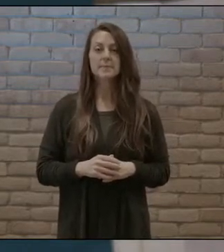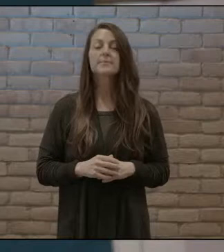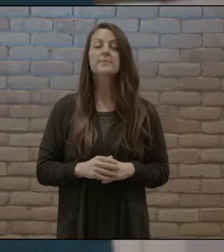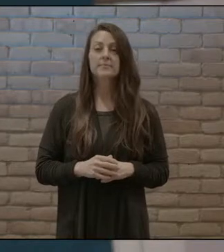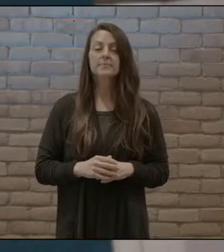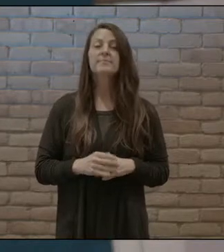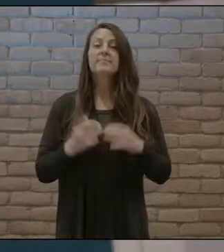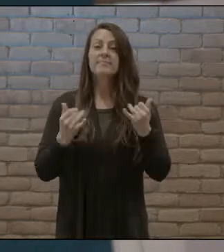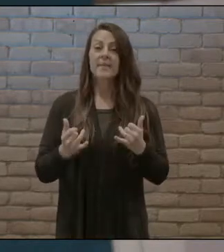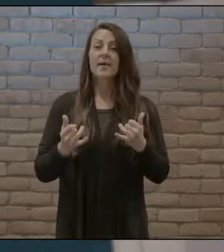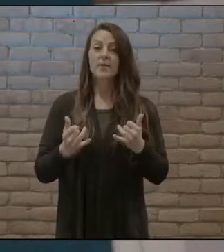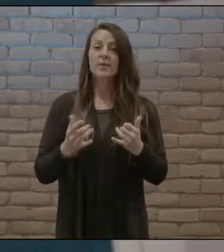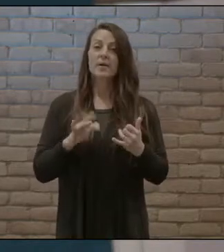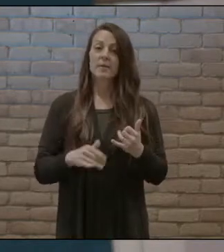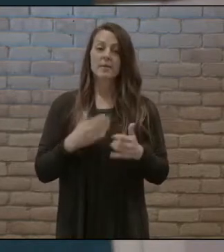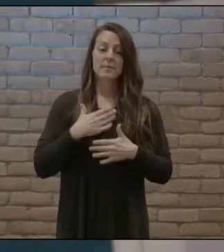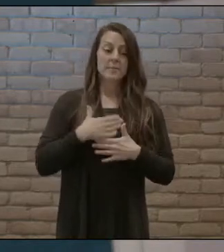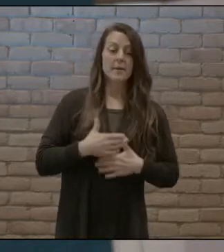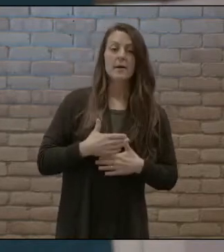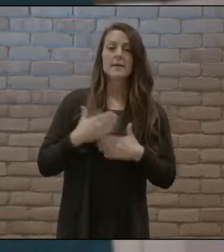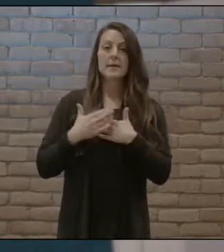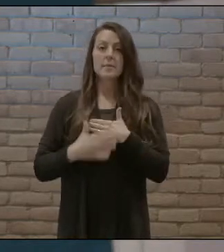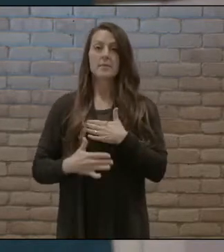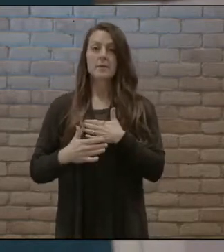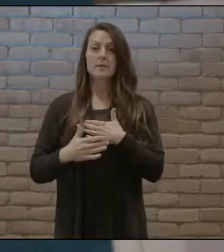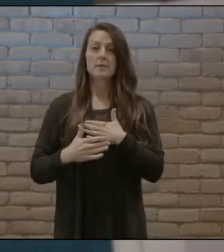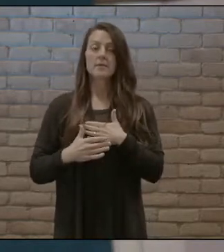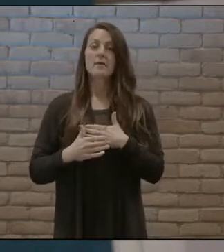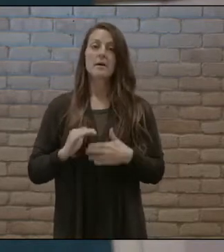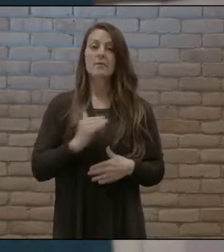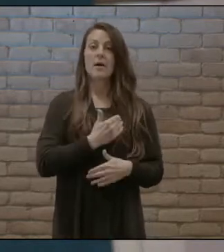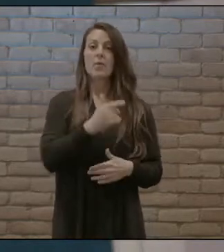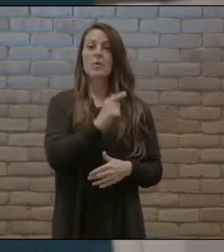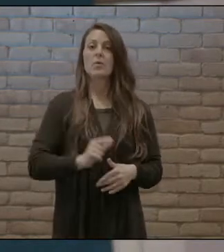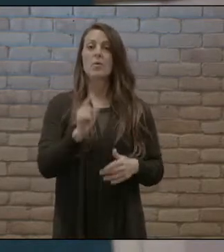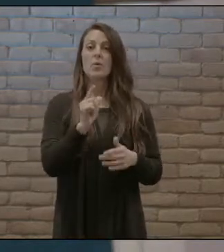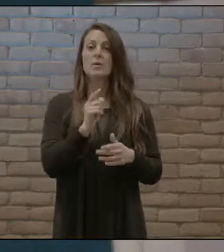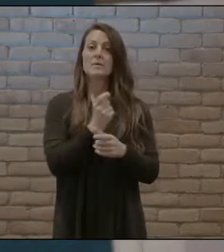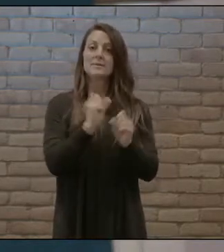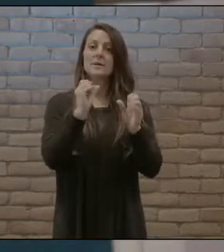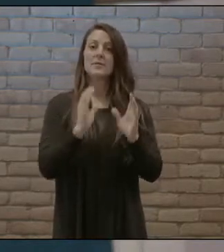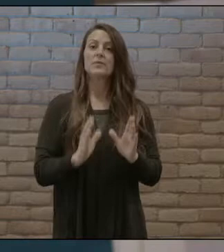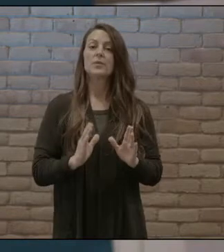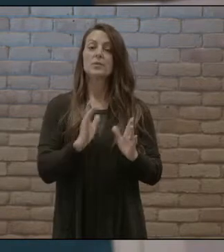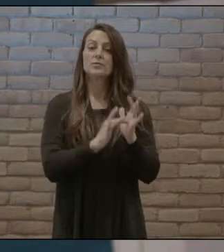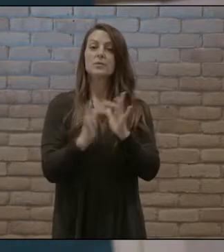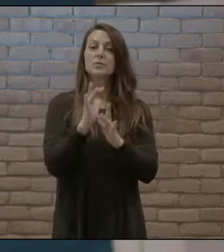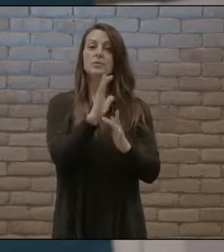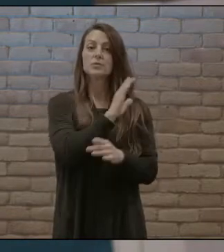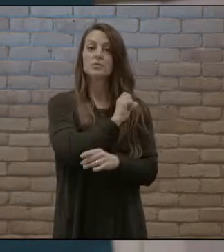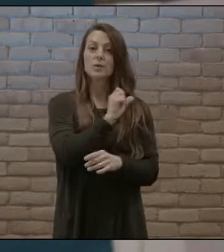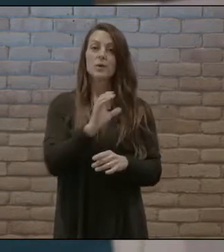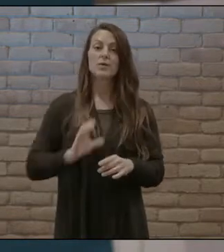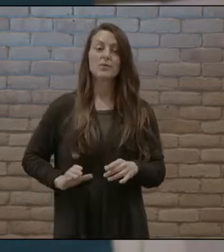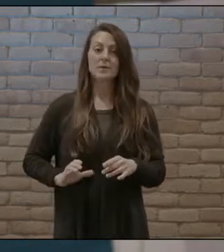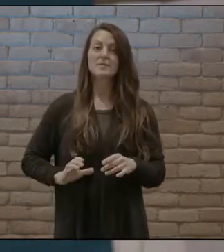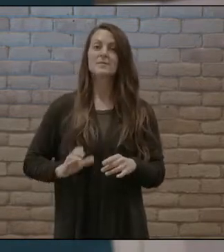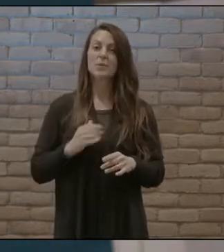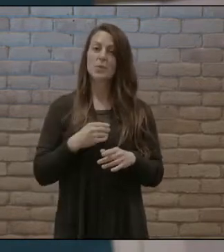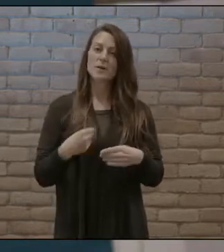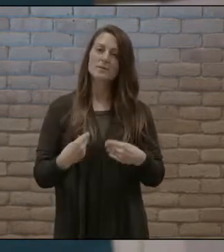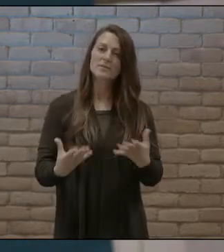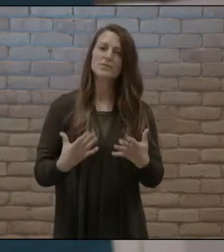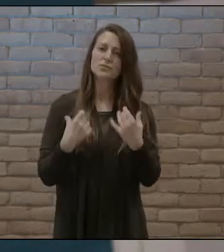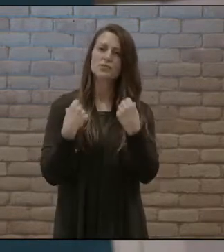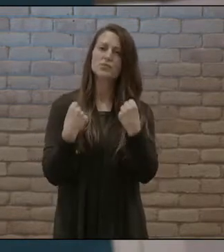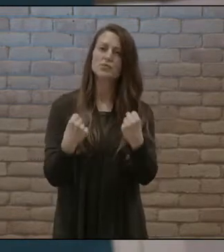And now may this body and blood of our Lord and Savior Jesus Christ strengthen you and preserve you in the